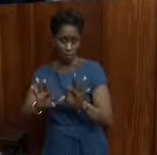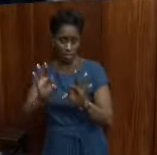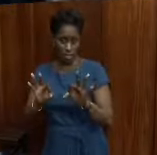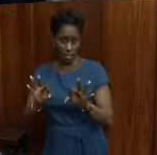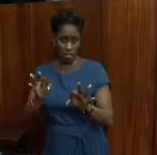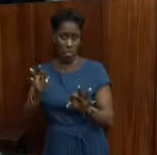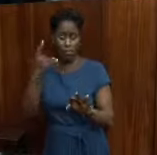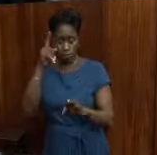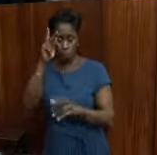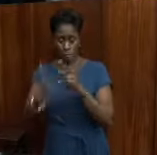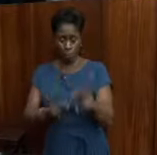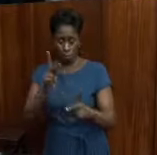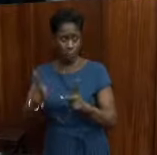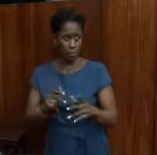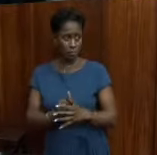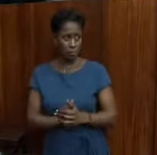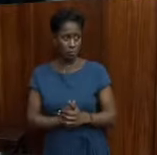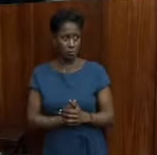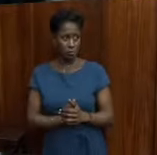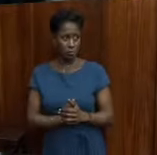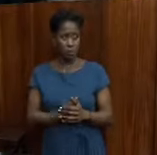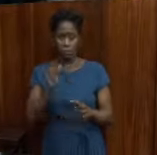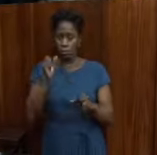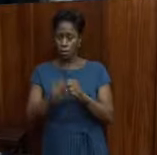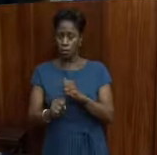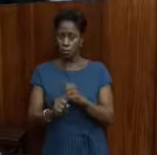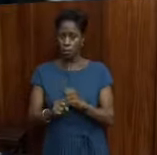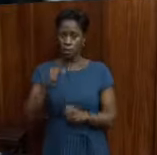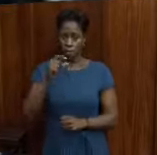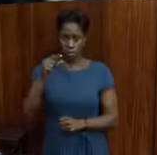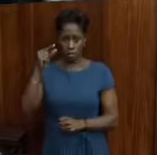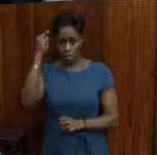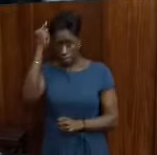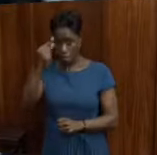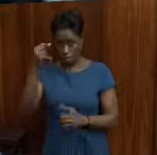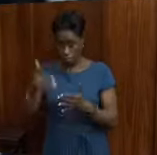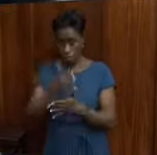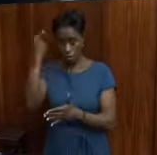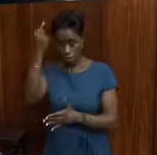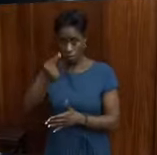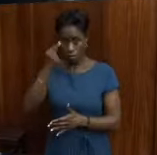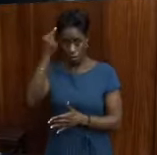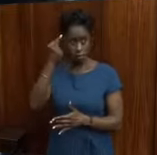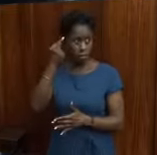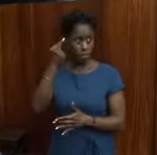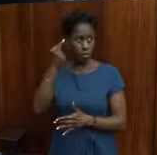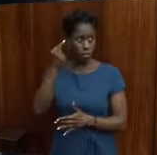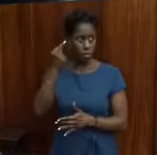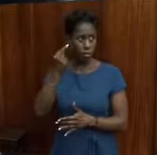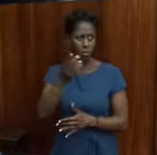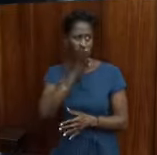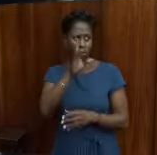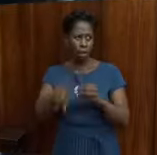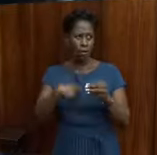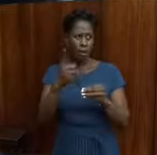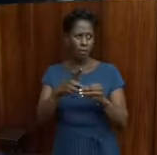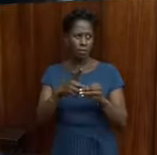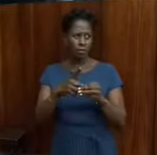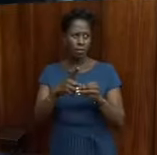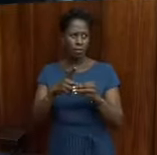of people. End of quote. It is for this reason my government has readily embraced the Caribbean Digital Transformation